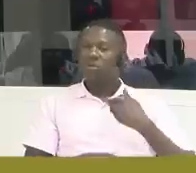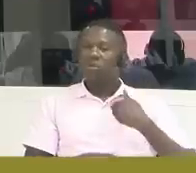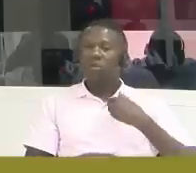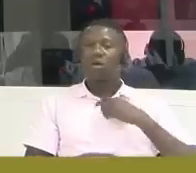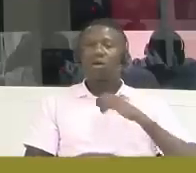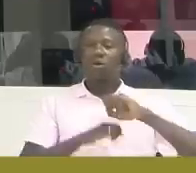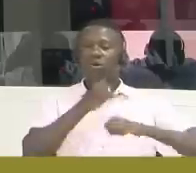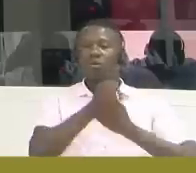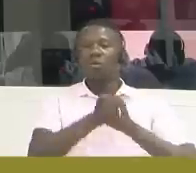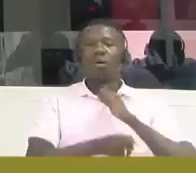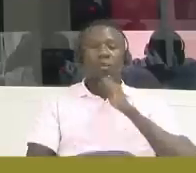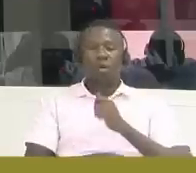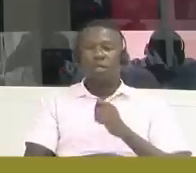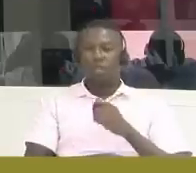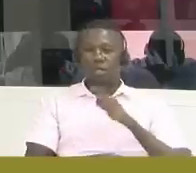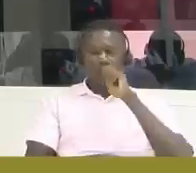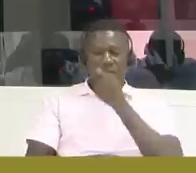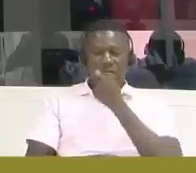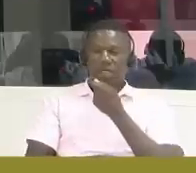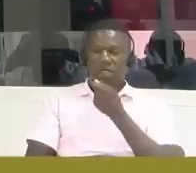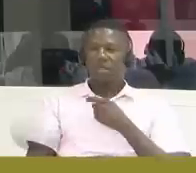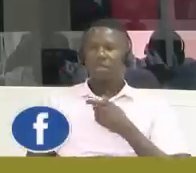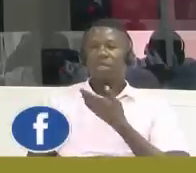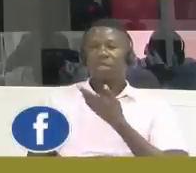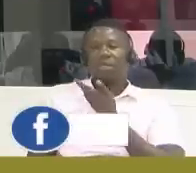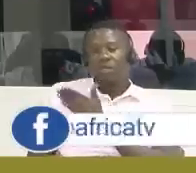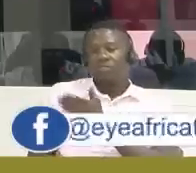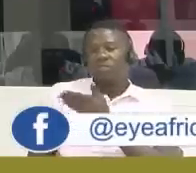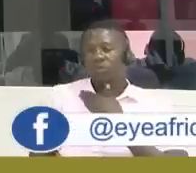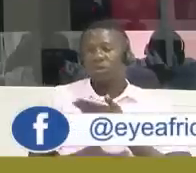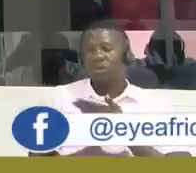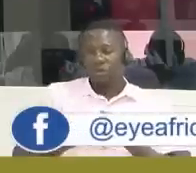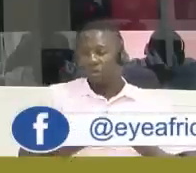died, leaving me with a child, a baby.